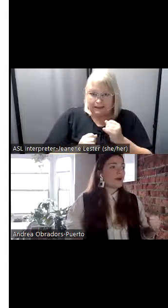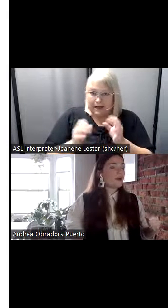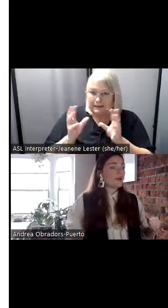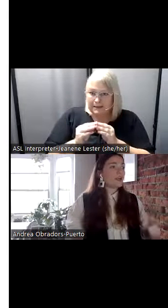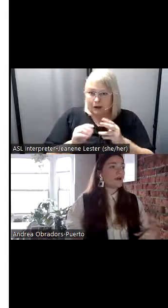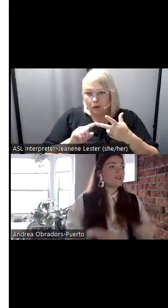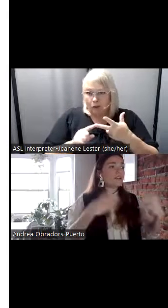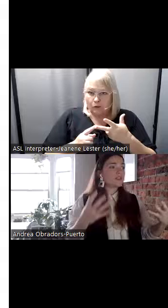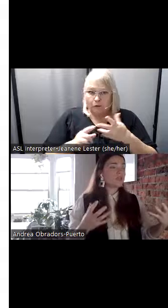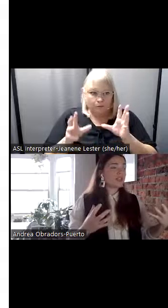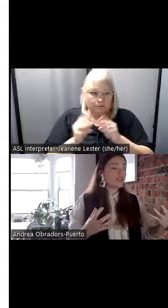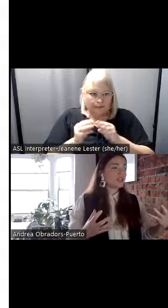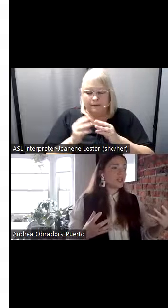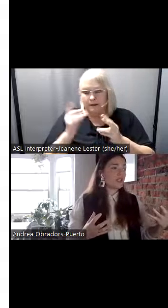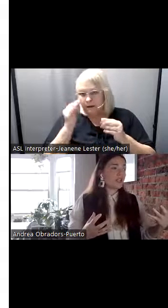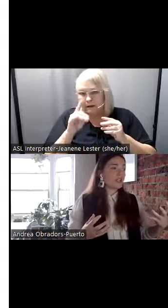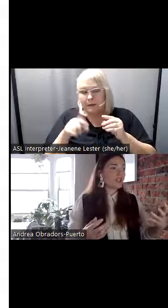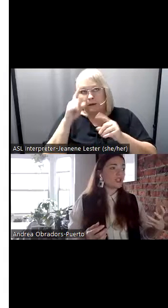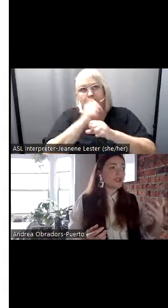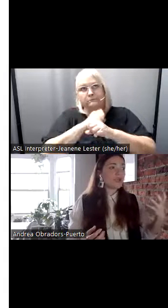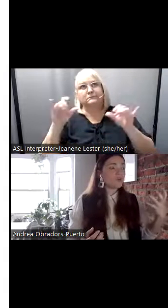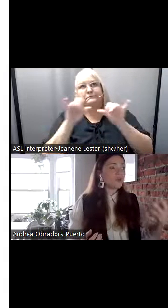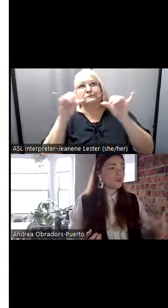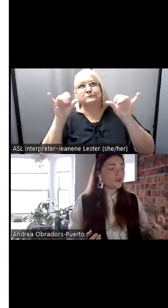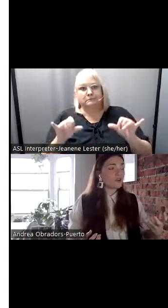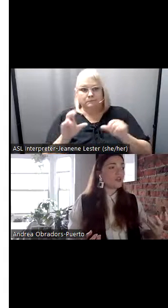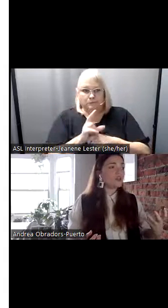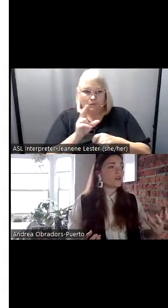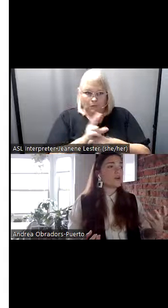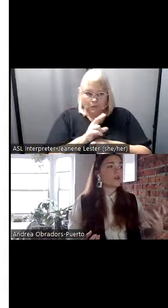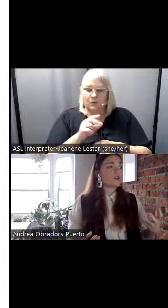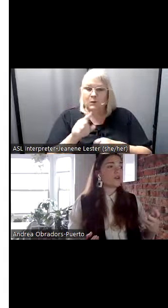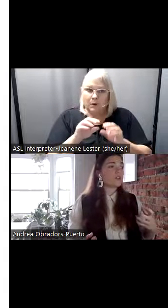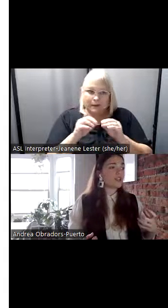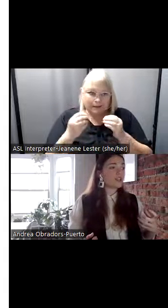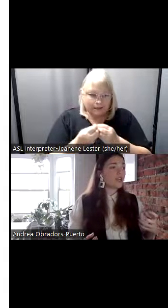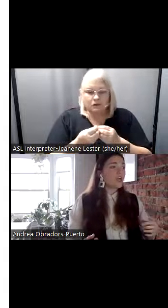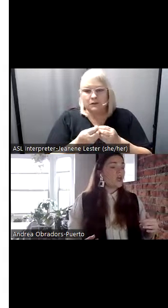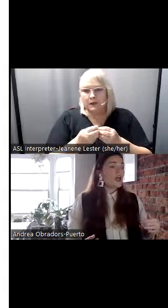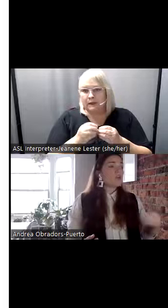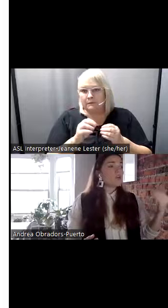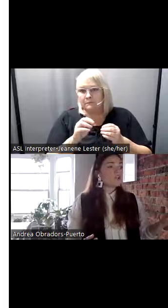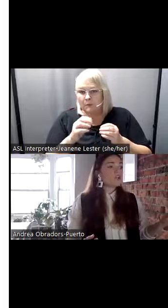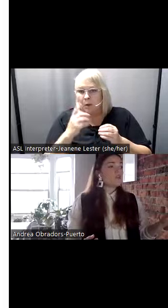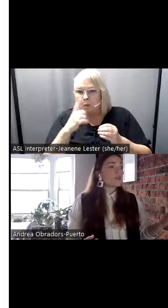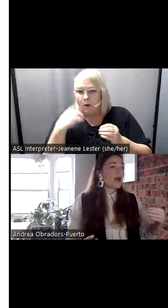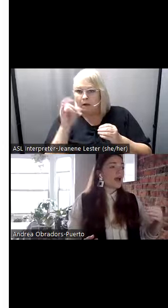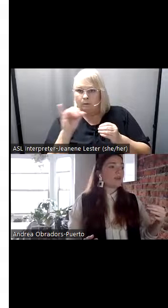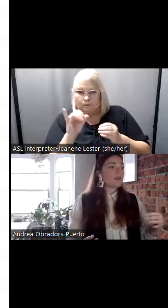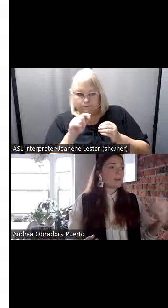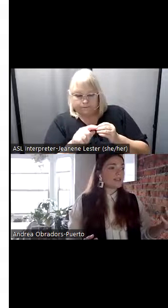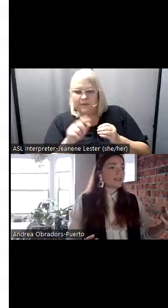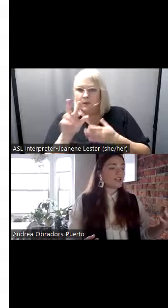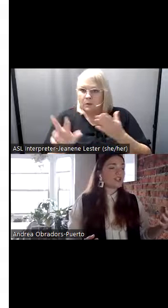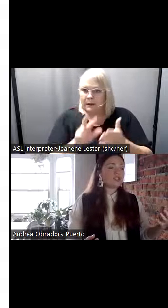was about thinking about the system organization ideation. That was a 3 hours long session. And we started